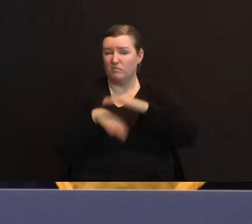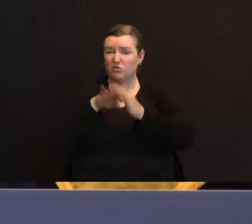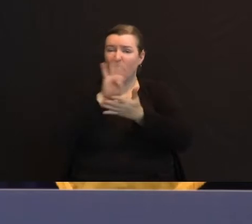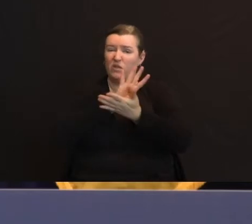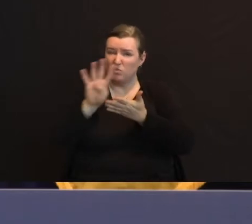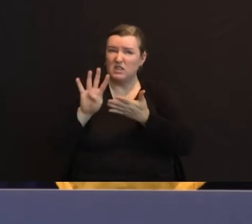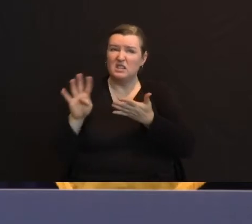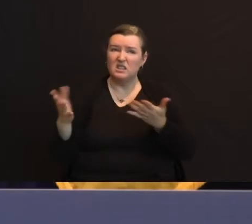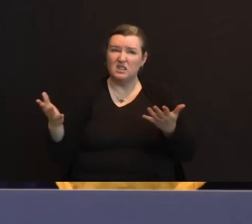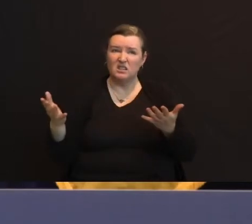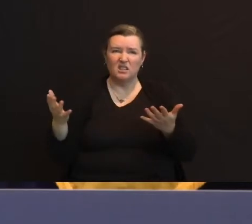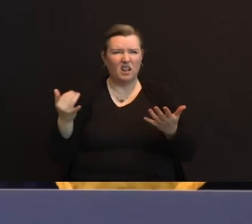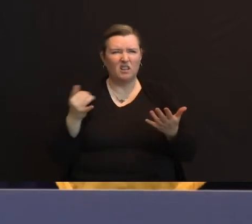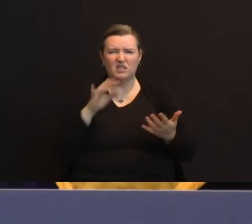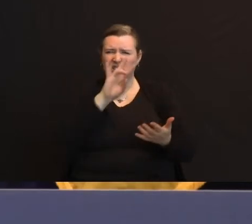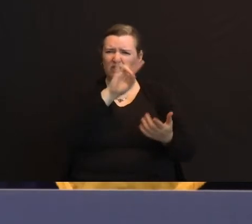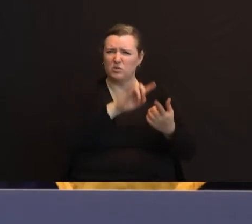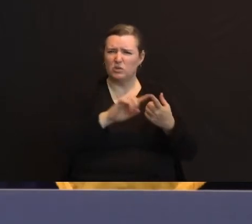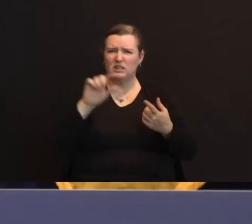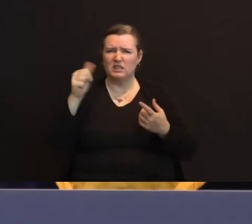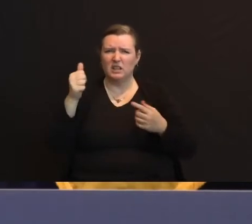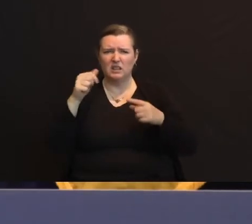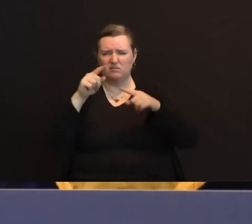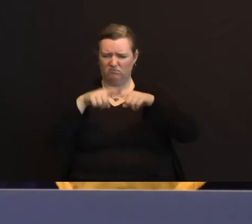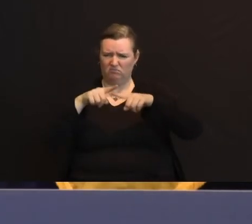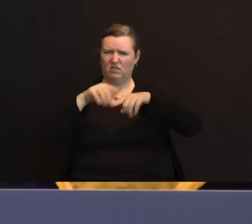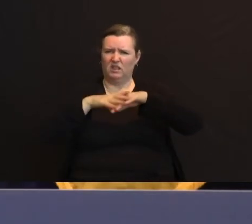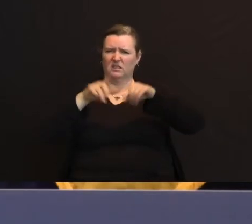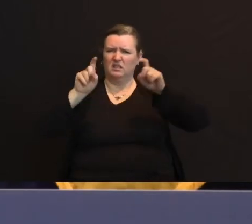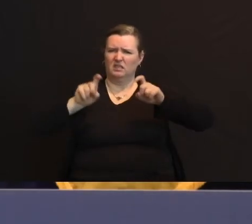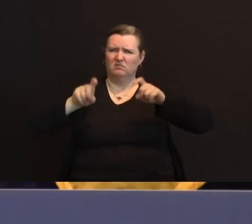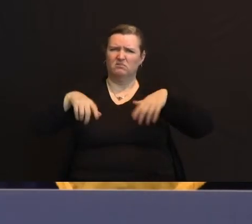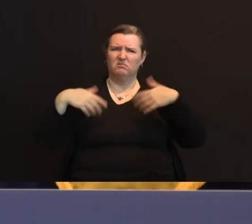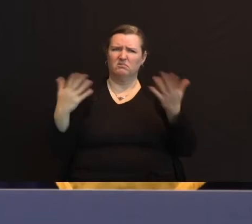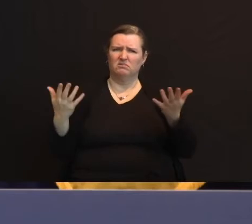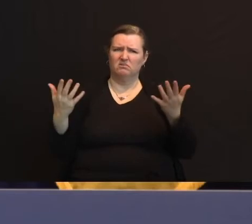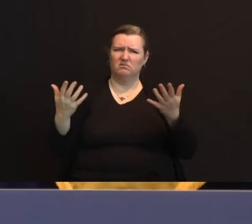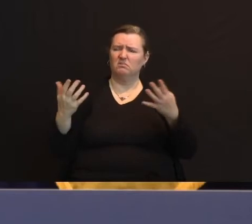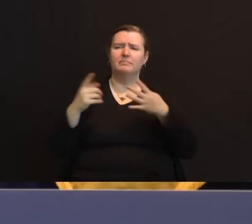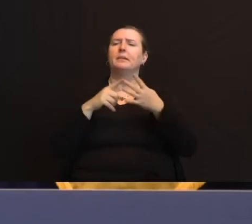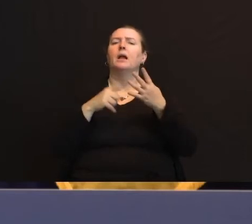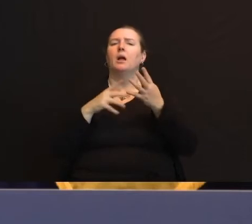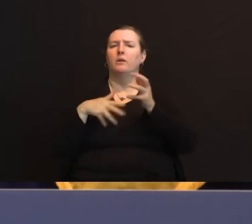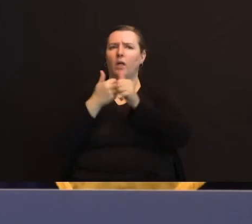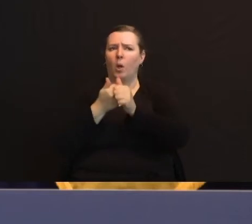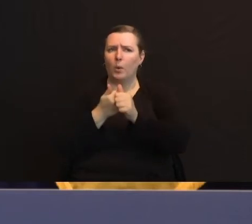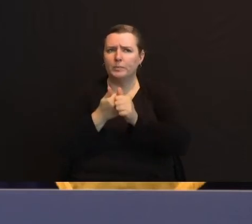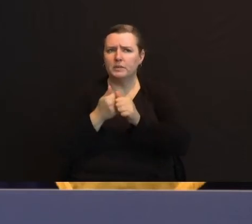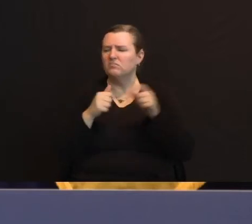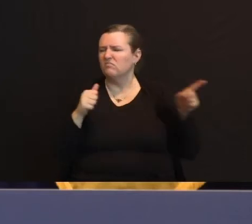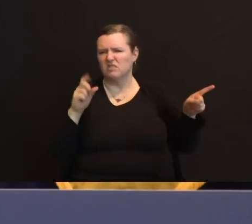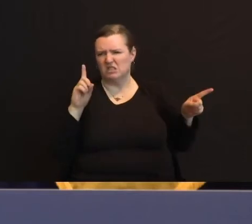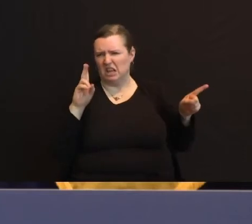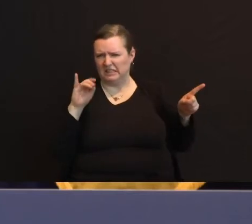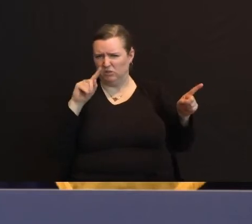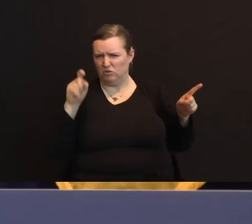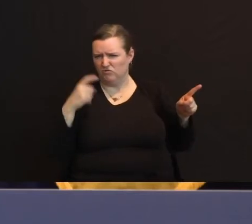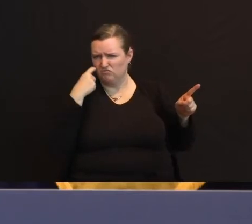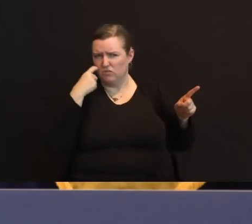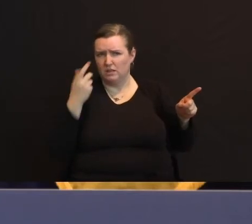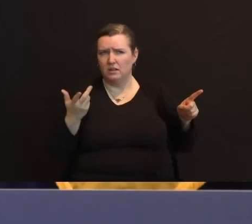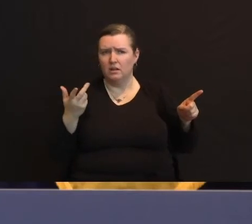days, depending on testing? And lastly, just following up with Dustin's question, and I understand